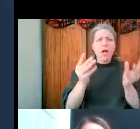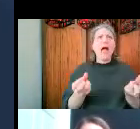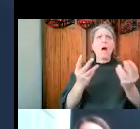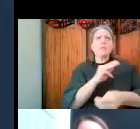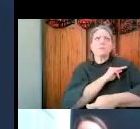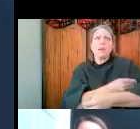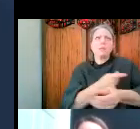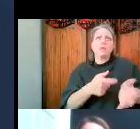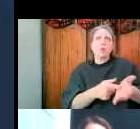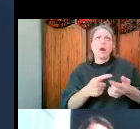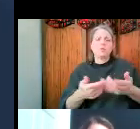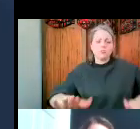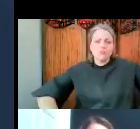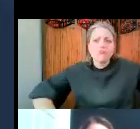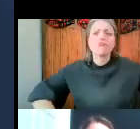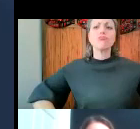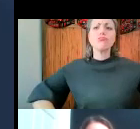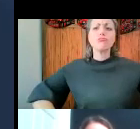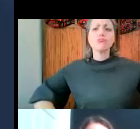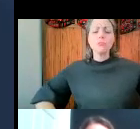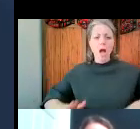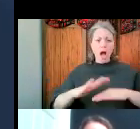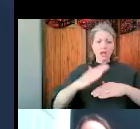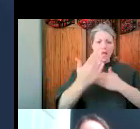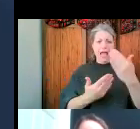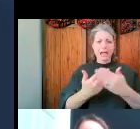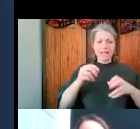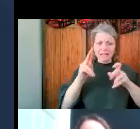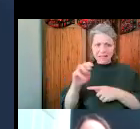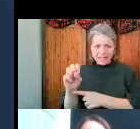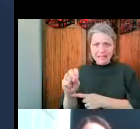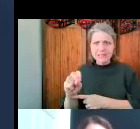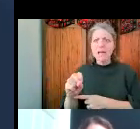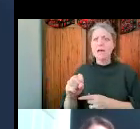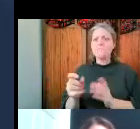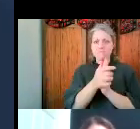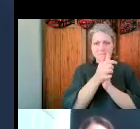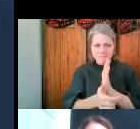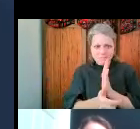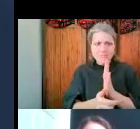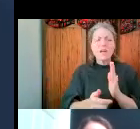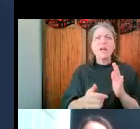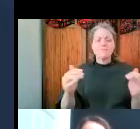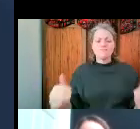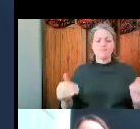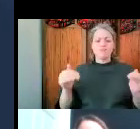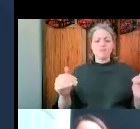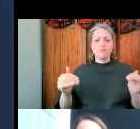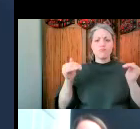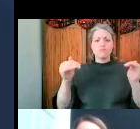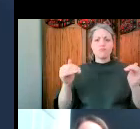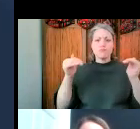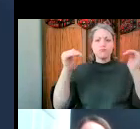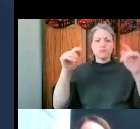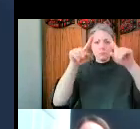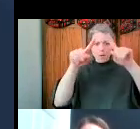stay upright to get on its hands and knees. Once that's mastered, it's going to kind of move up this pyramid and start making a motor plan to move the